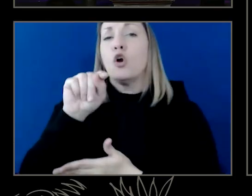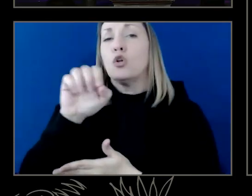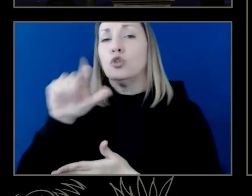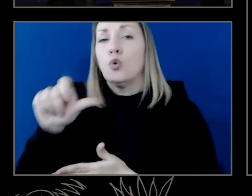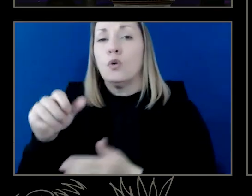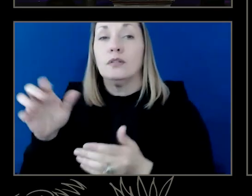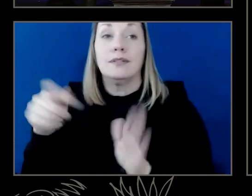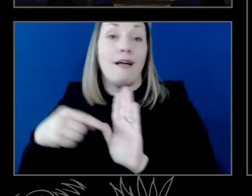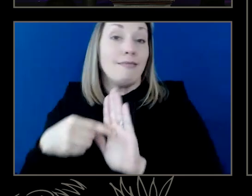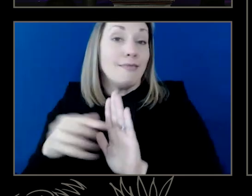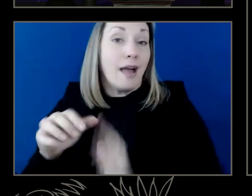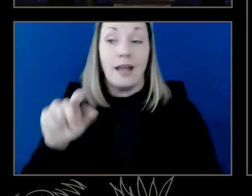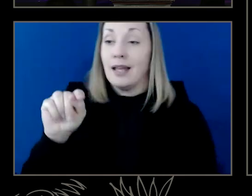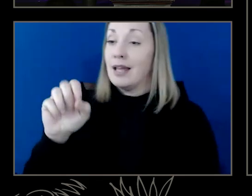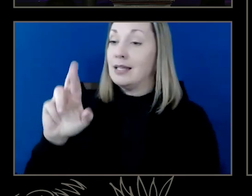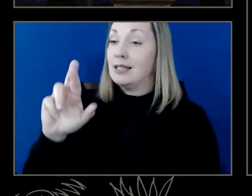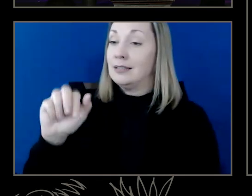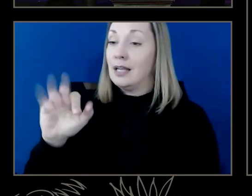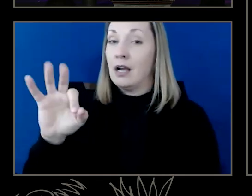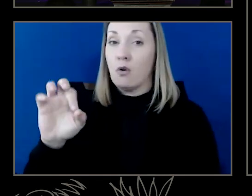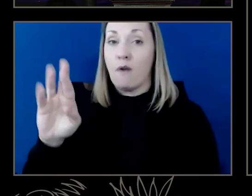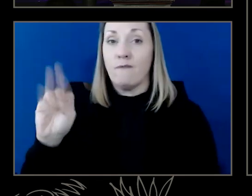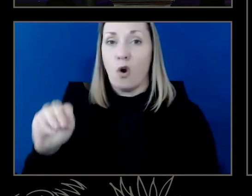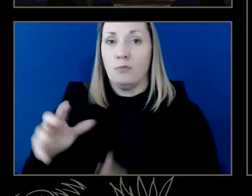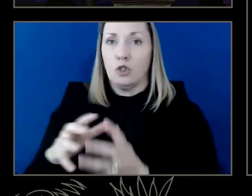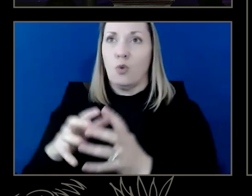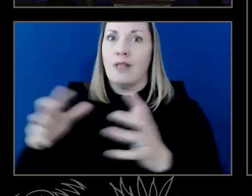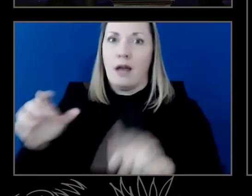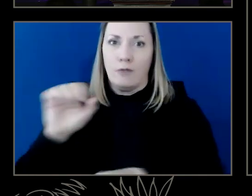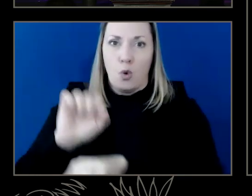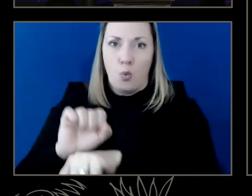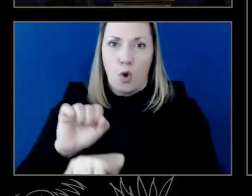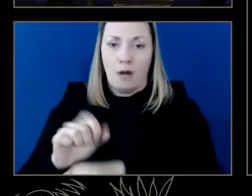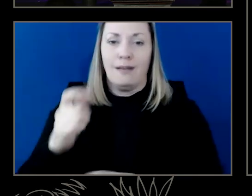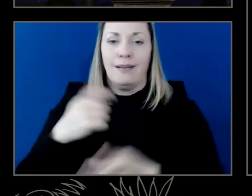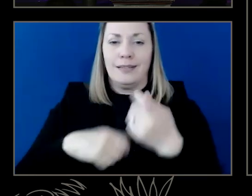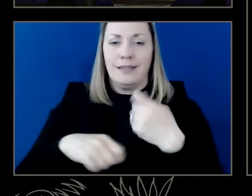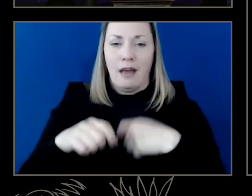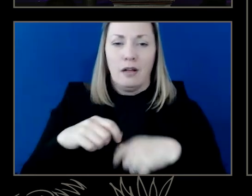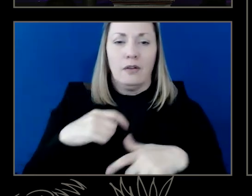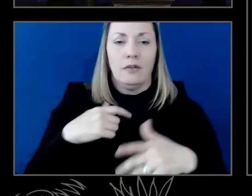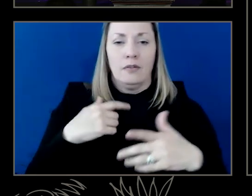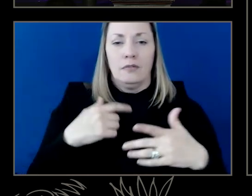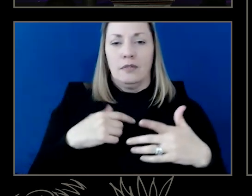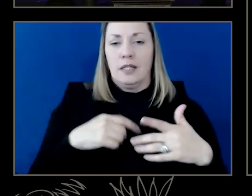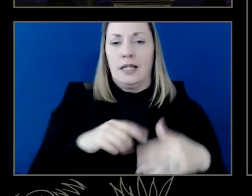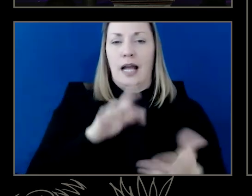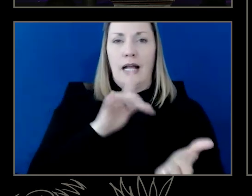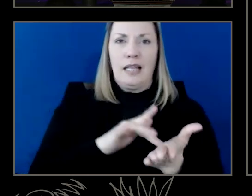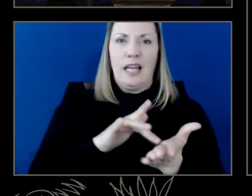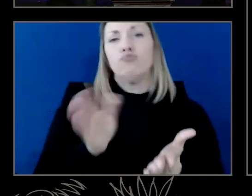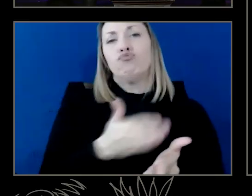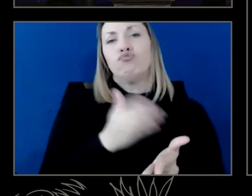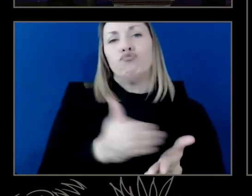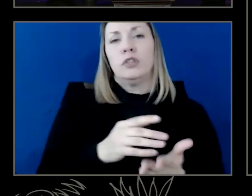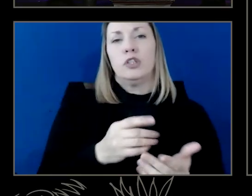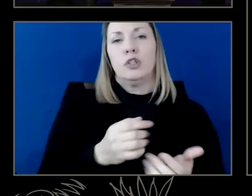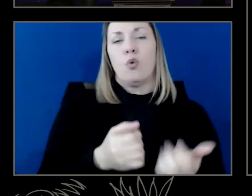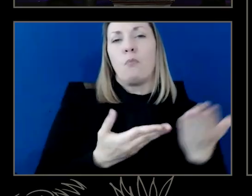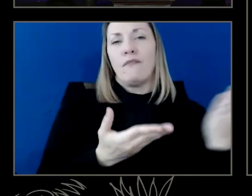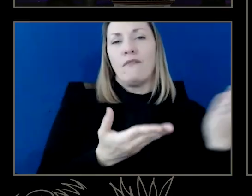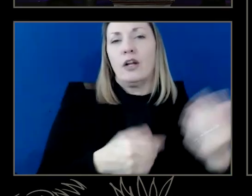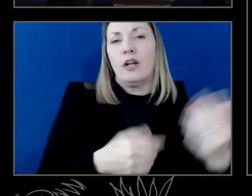Terraform doing the heavy lifting. Instead of clicking through your current cloud provider, for example,